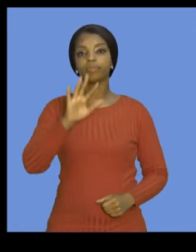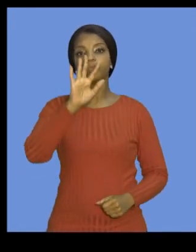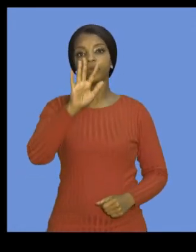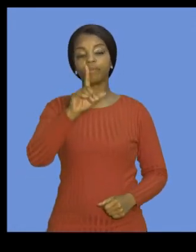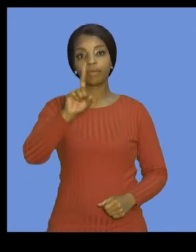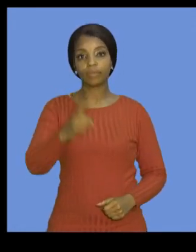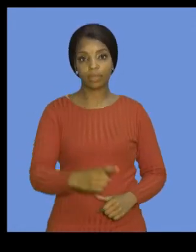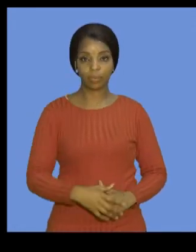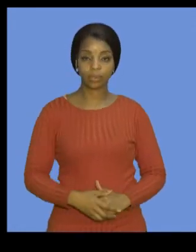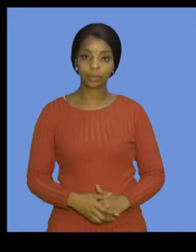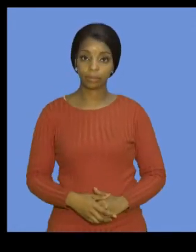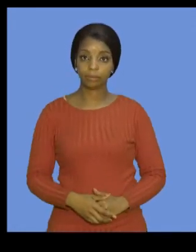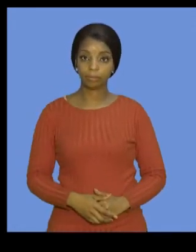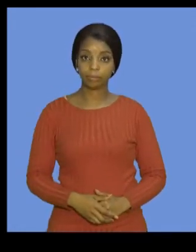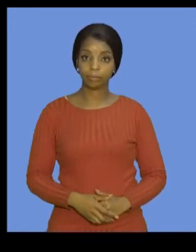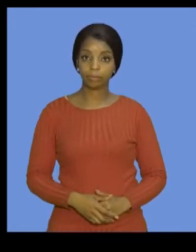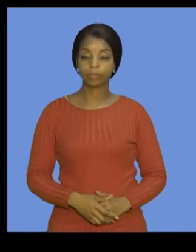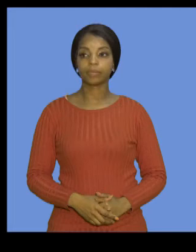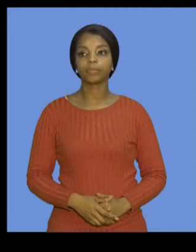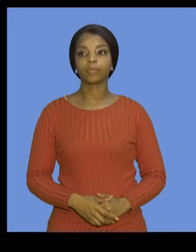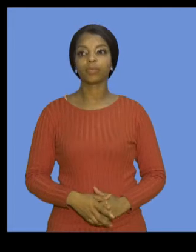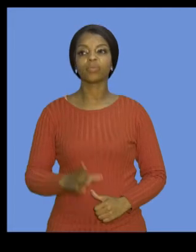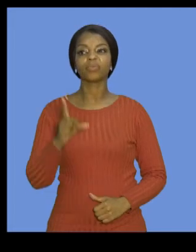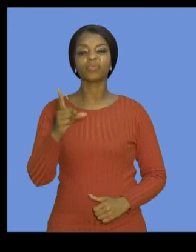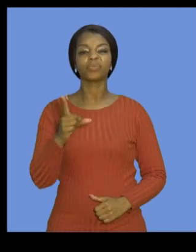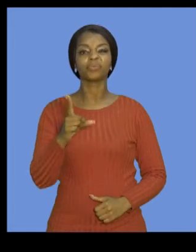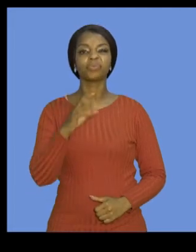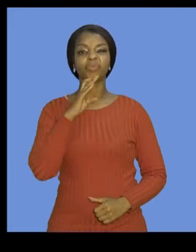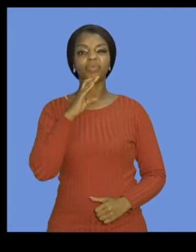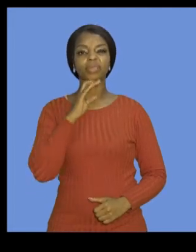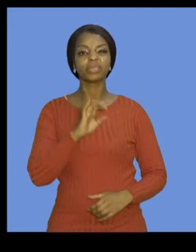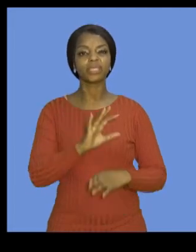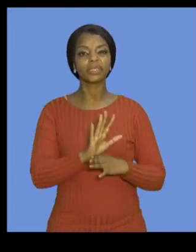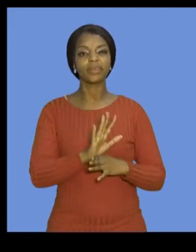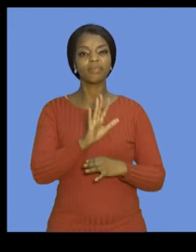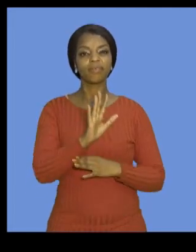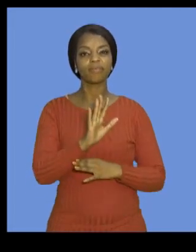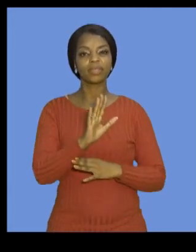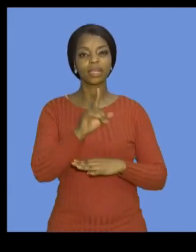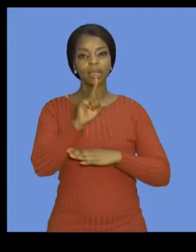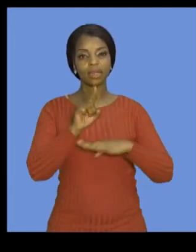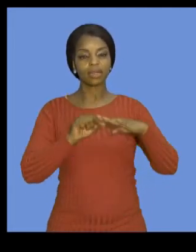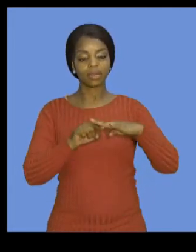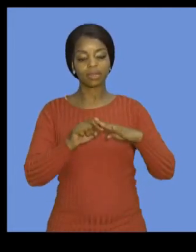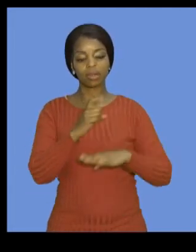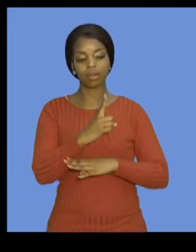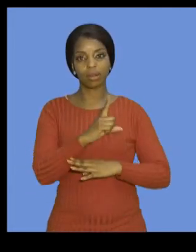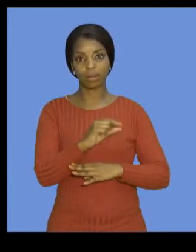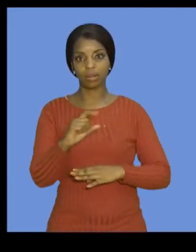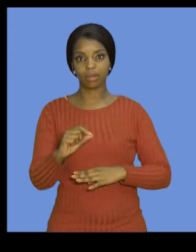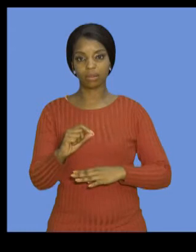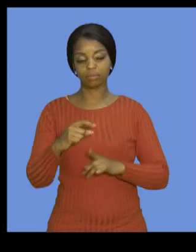5,000, and then this will be 15 over 100 multiplied